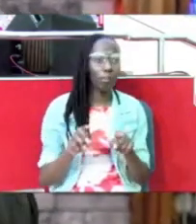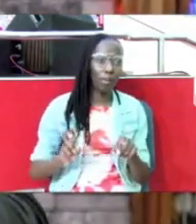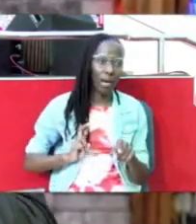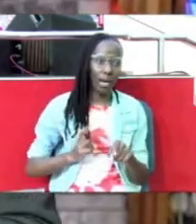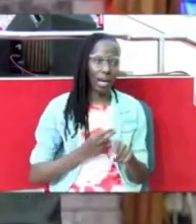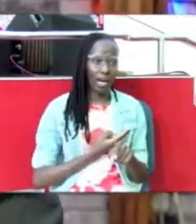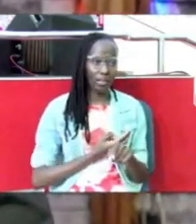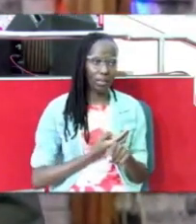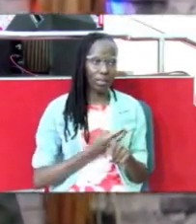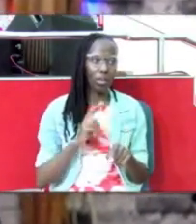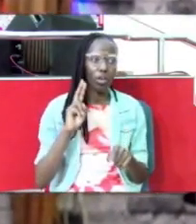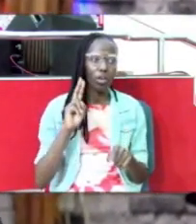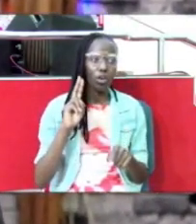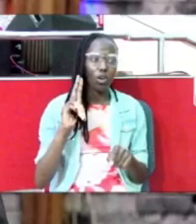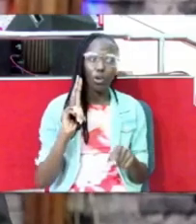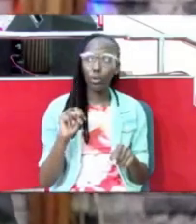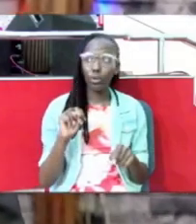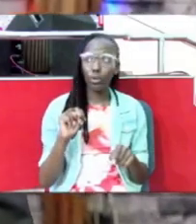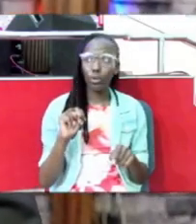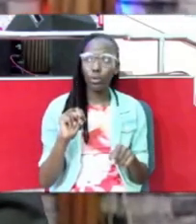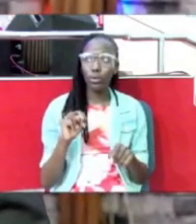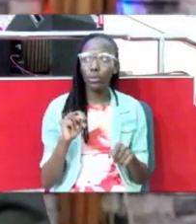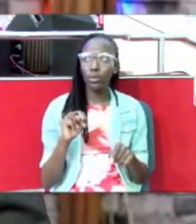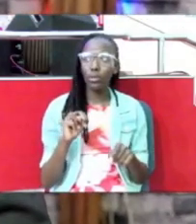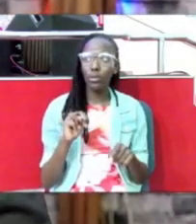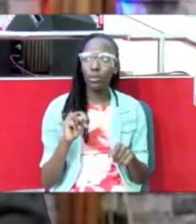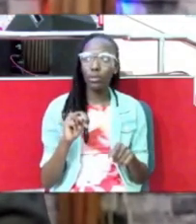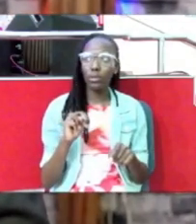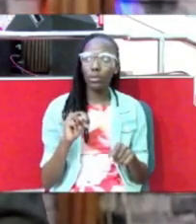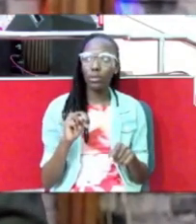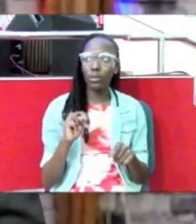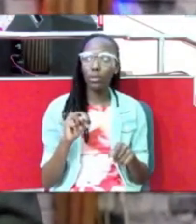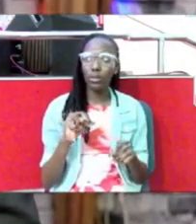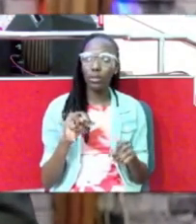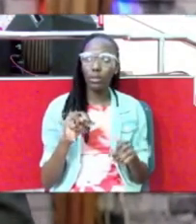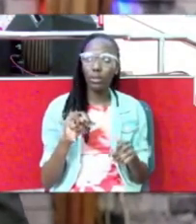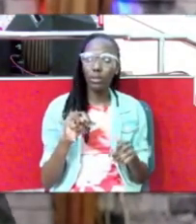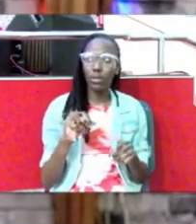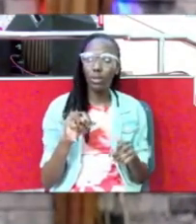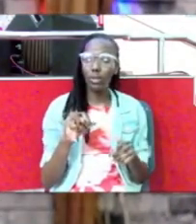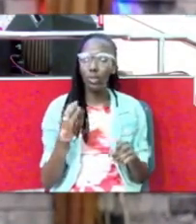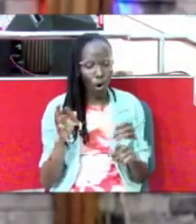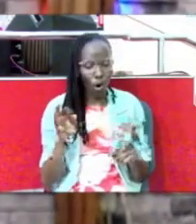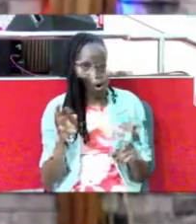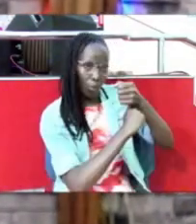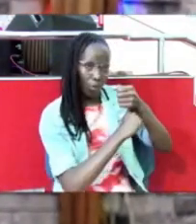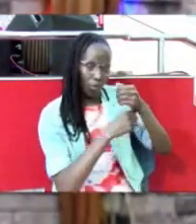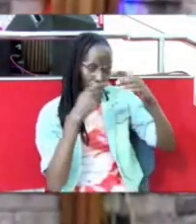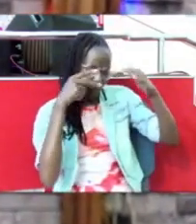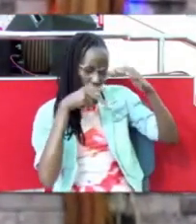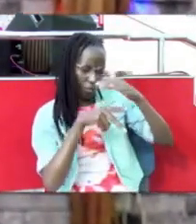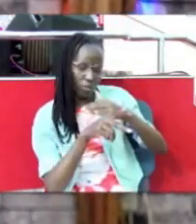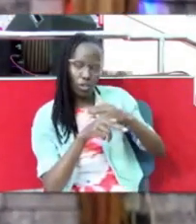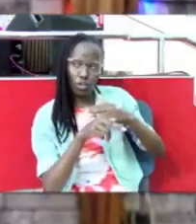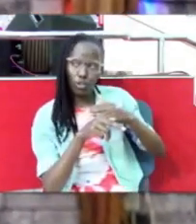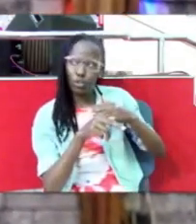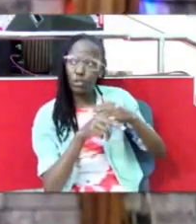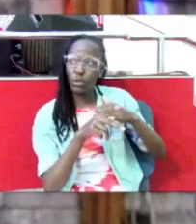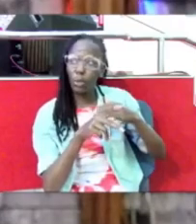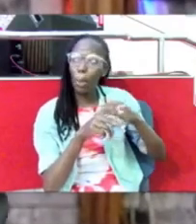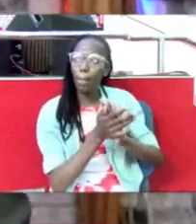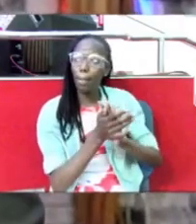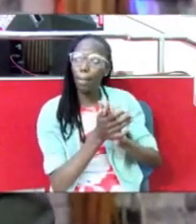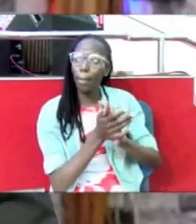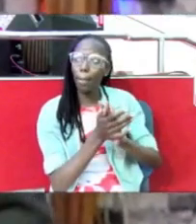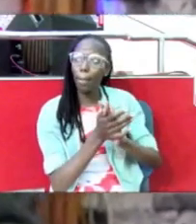hesitate to support the vision of this ministry. Hata sisi hatuna budi kuweza kusimama na hili haya maono ya huyu